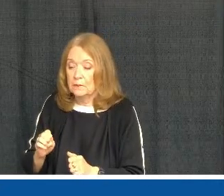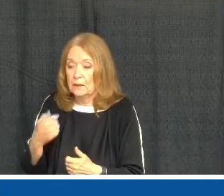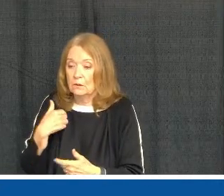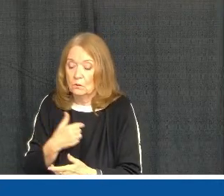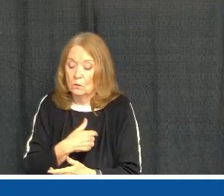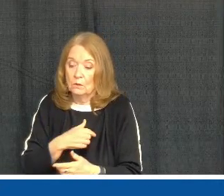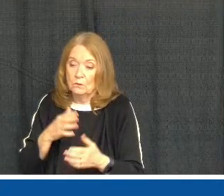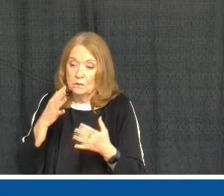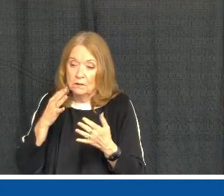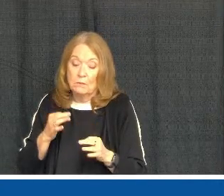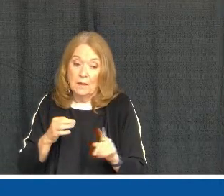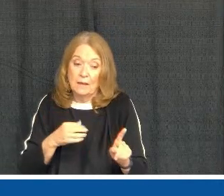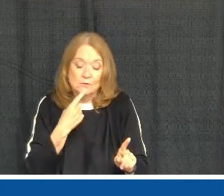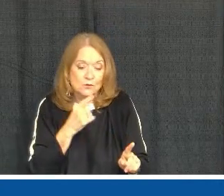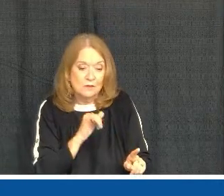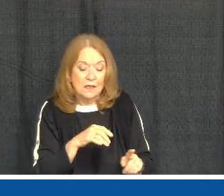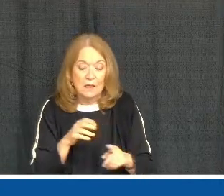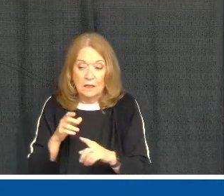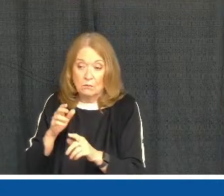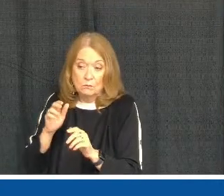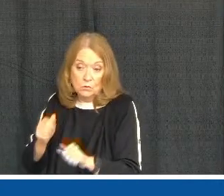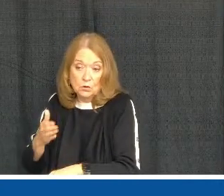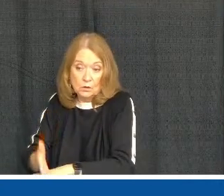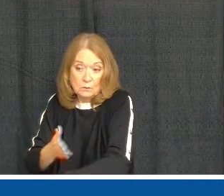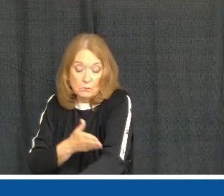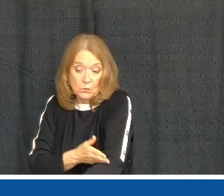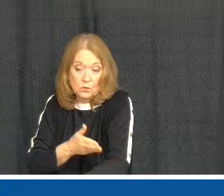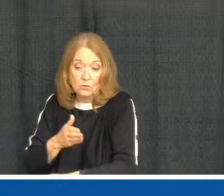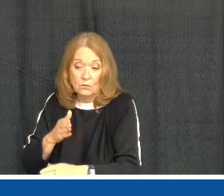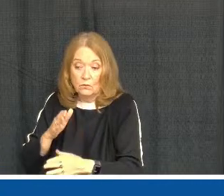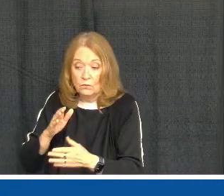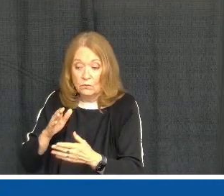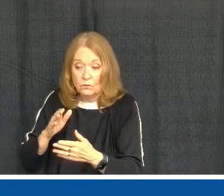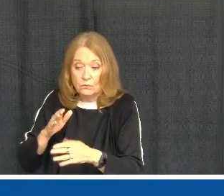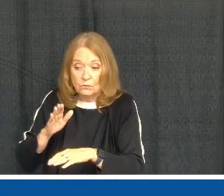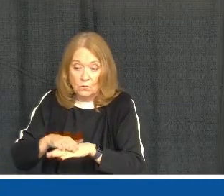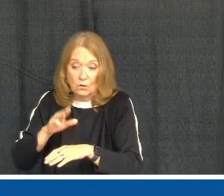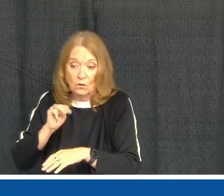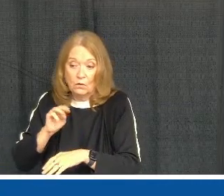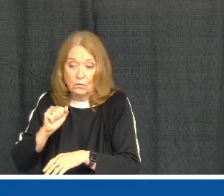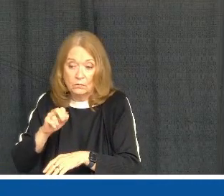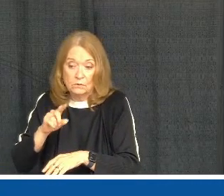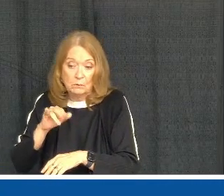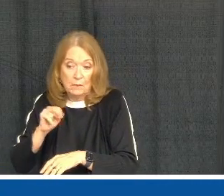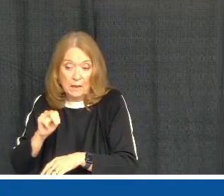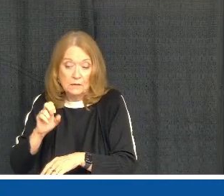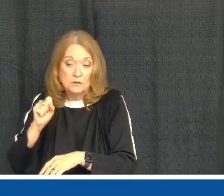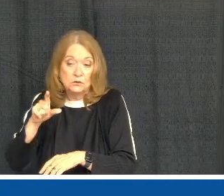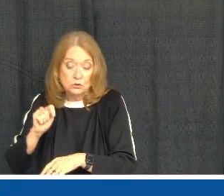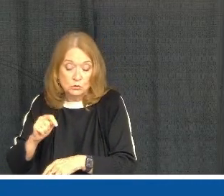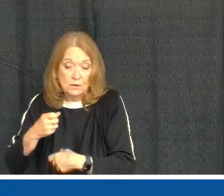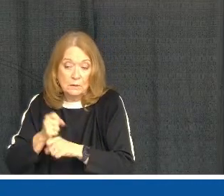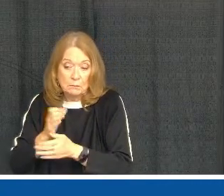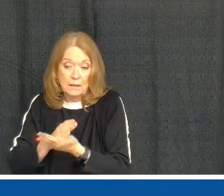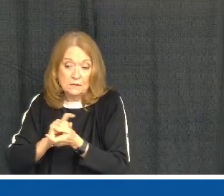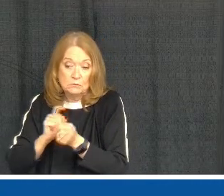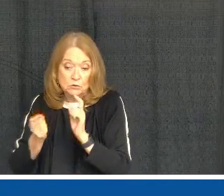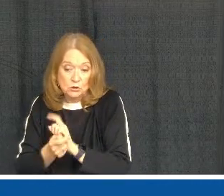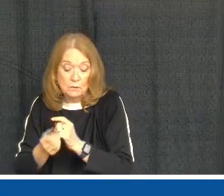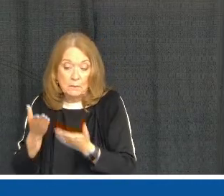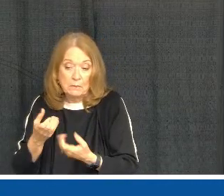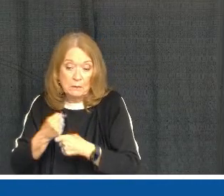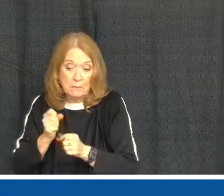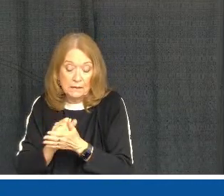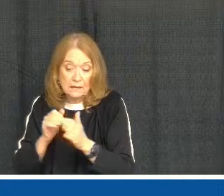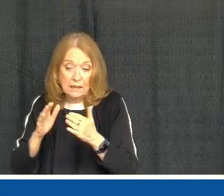that, and we I'm have just some saying we have that- some proven success in Madison Street, so we could make some changes and potentially make that a citywide